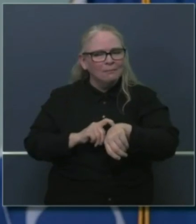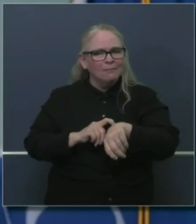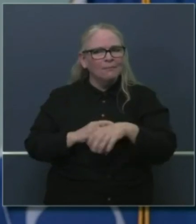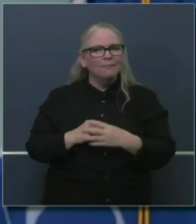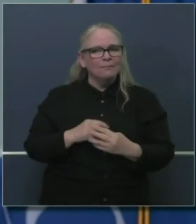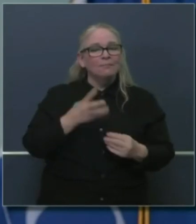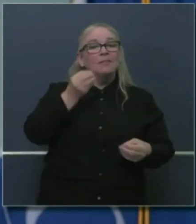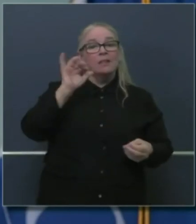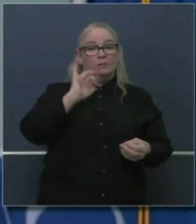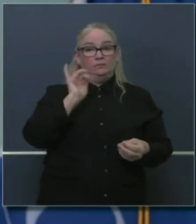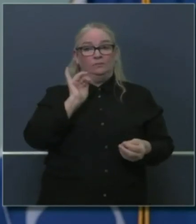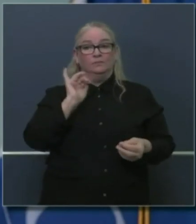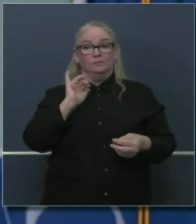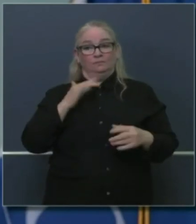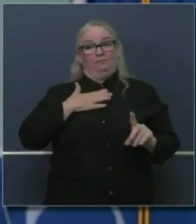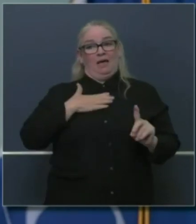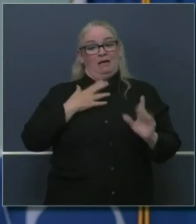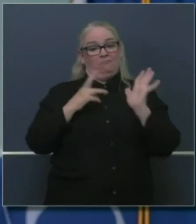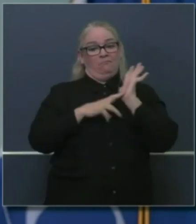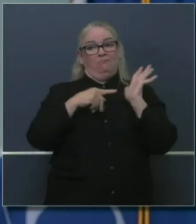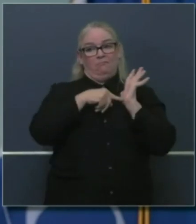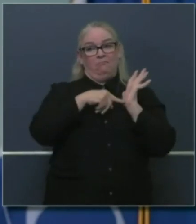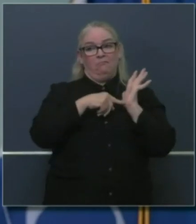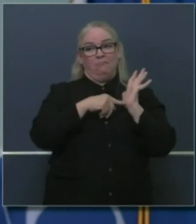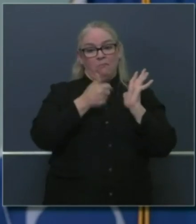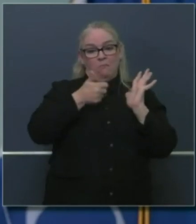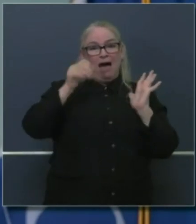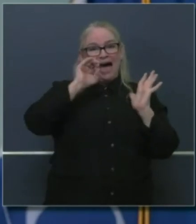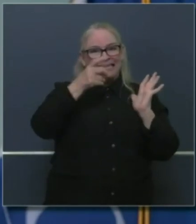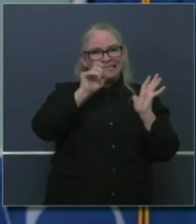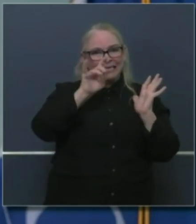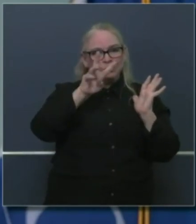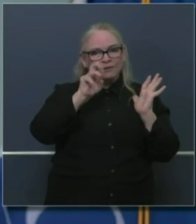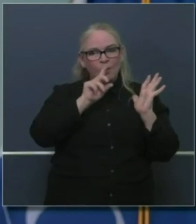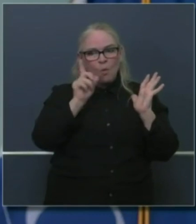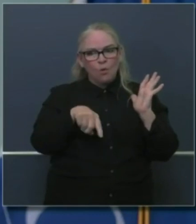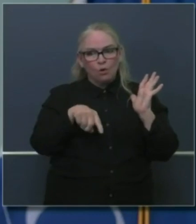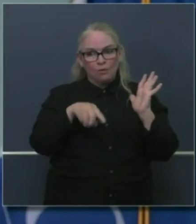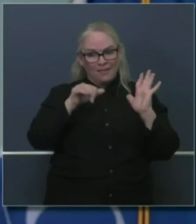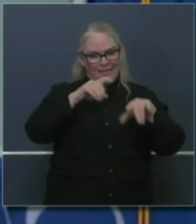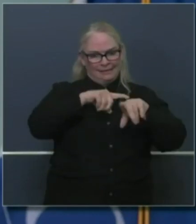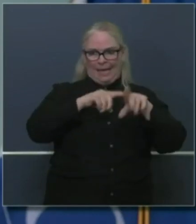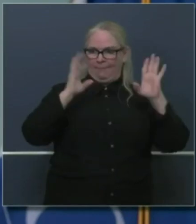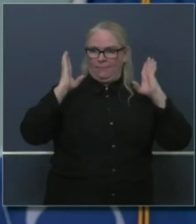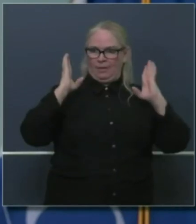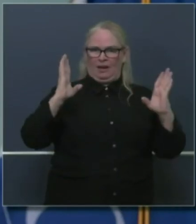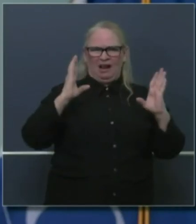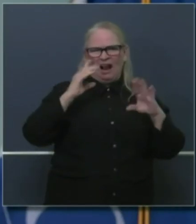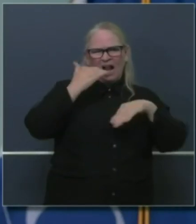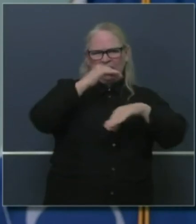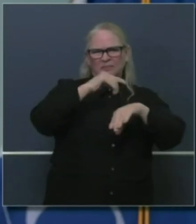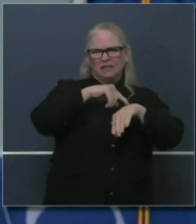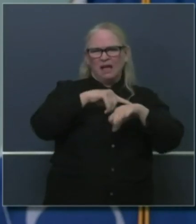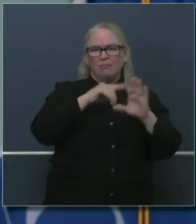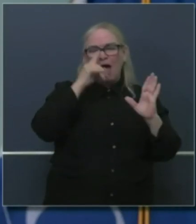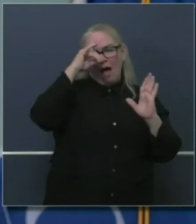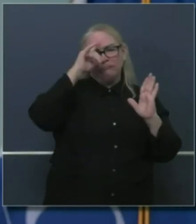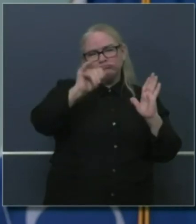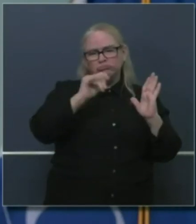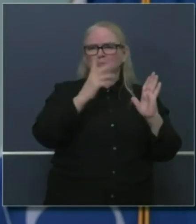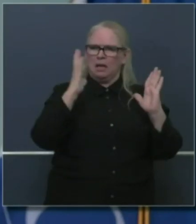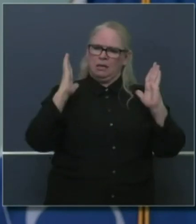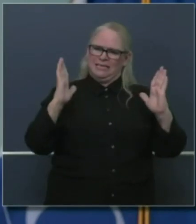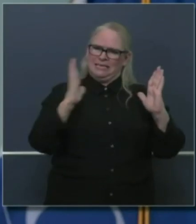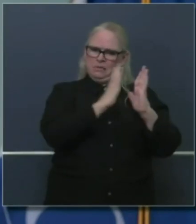put out an executive order in addition to that moratorium on evictions as relates to the enforcement